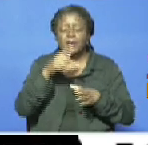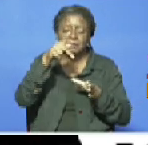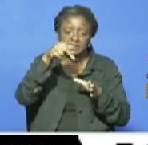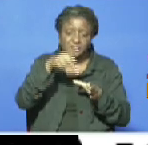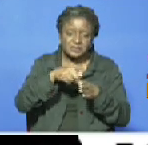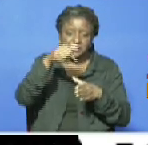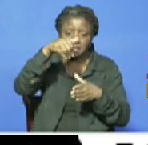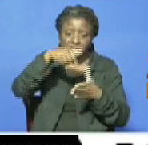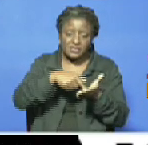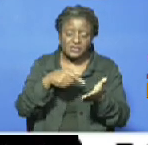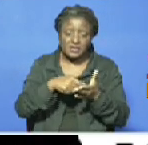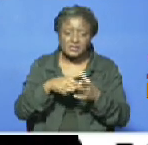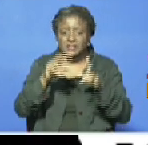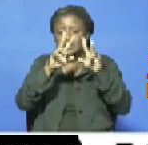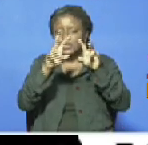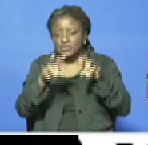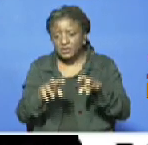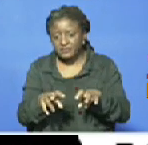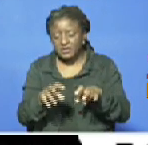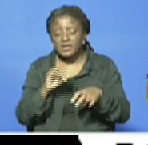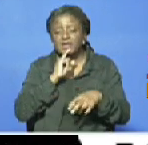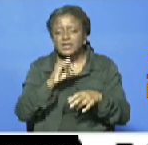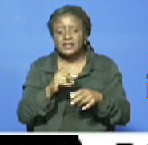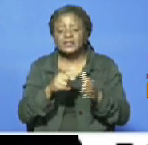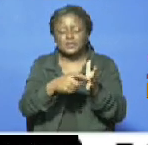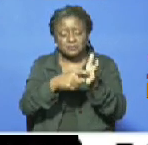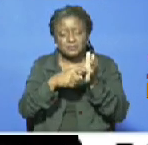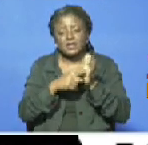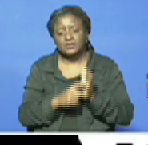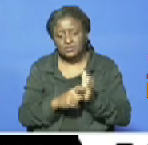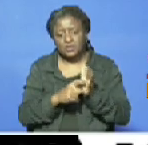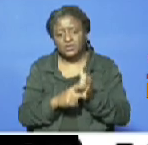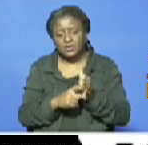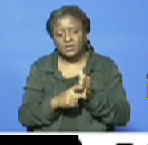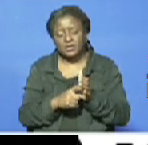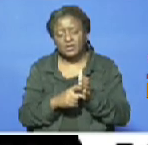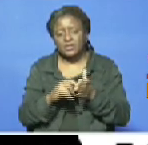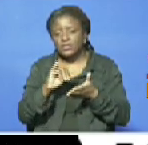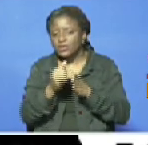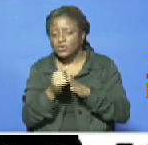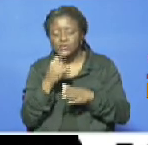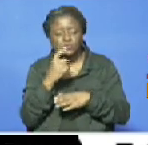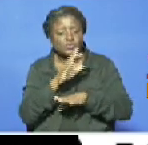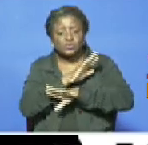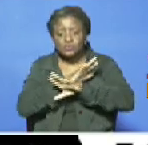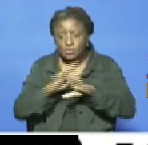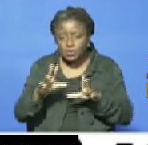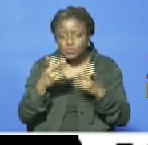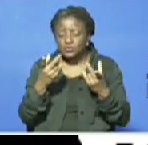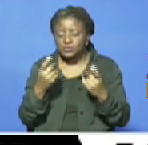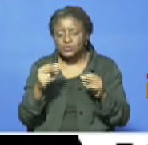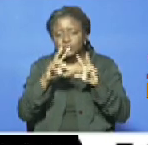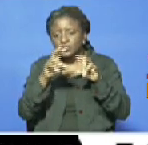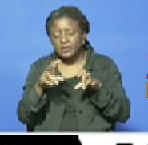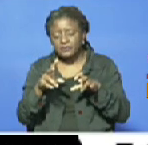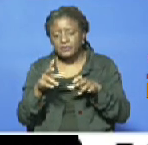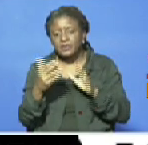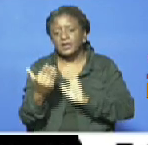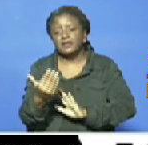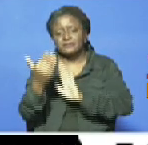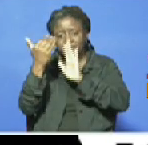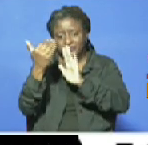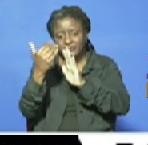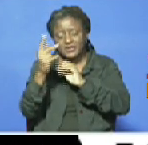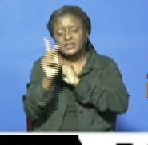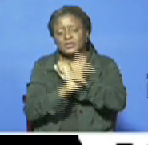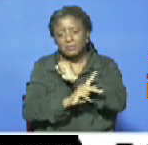Participation in this survey is mandatory. Those who fail to comply will be subject to penalties.